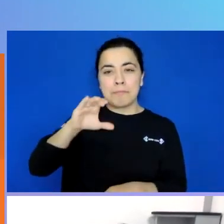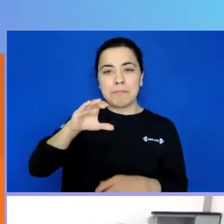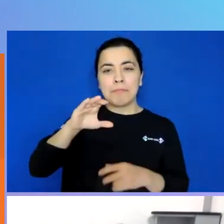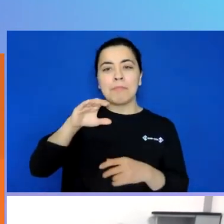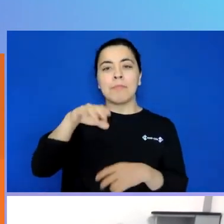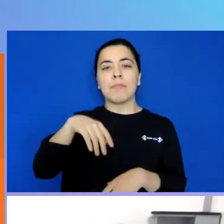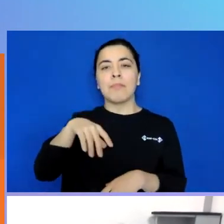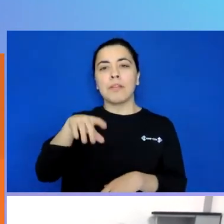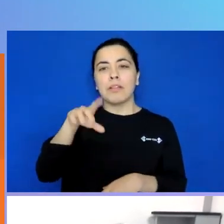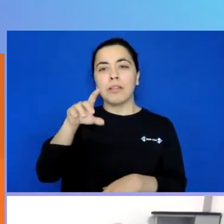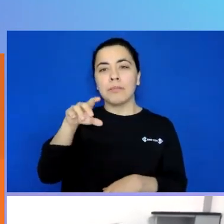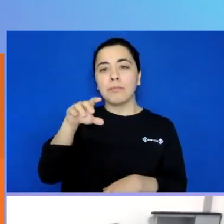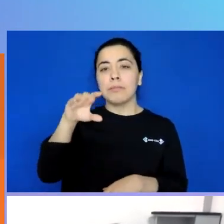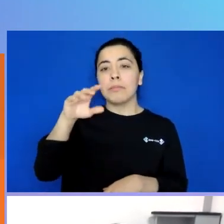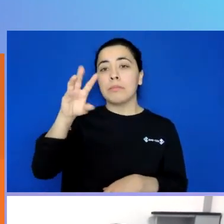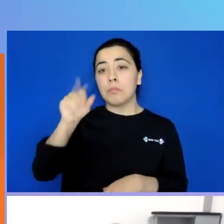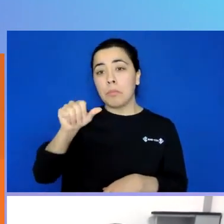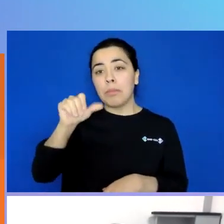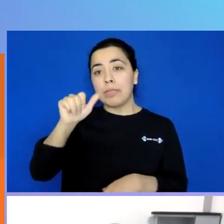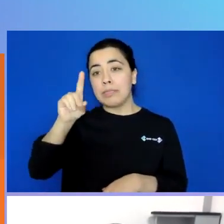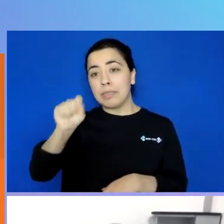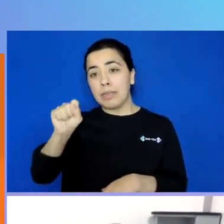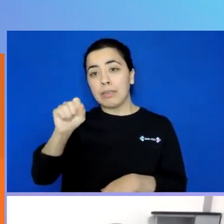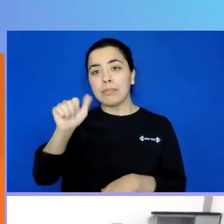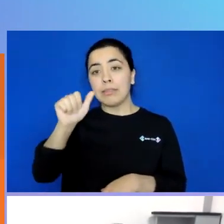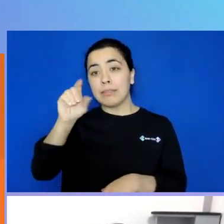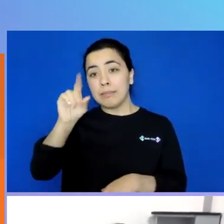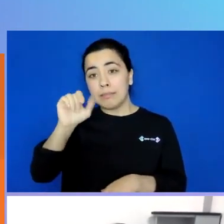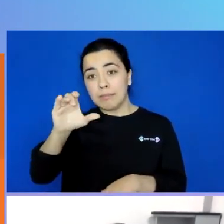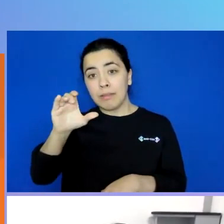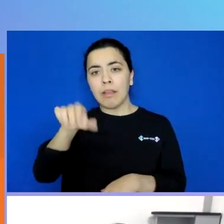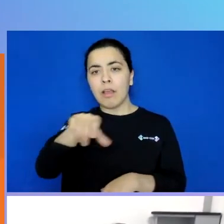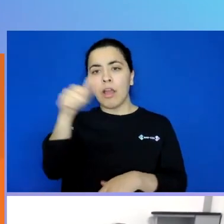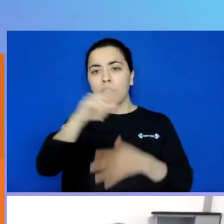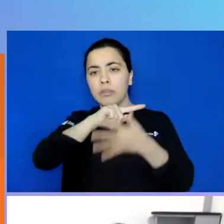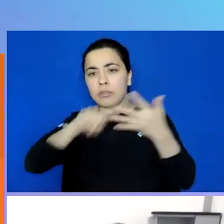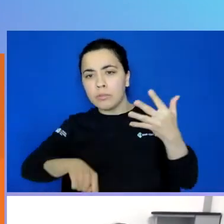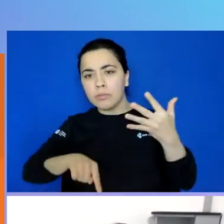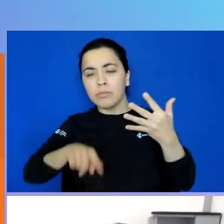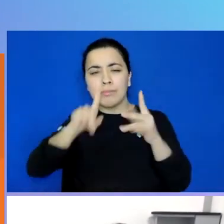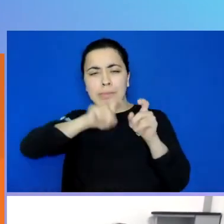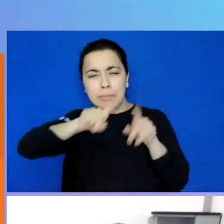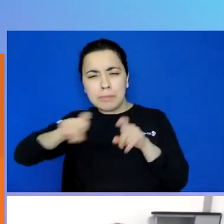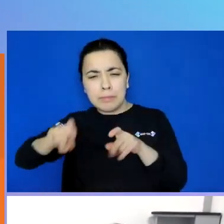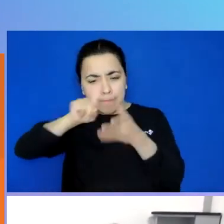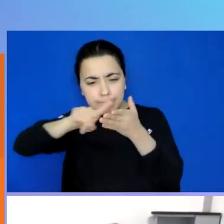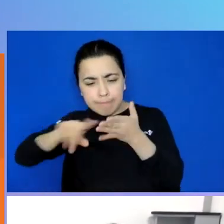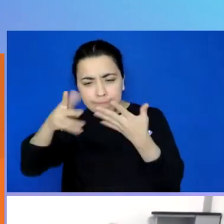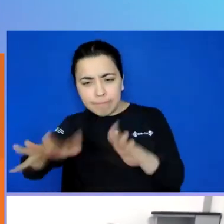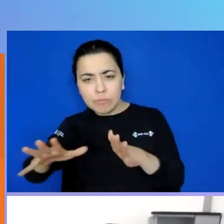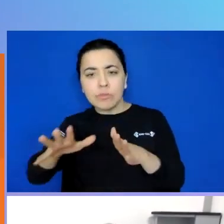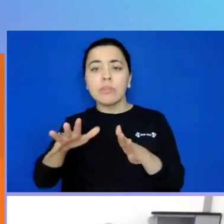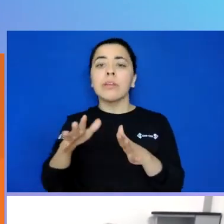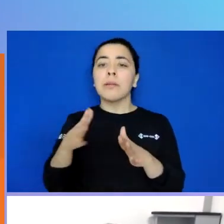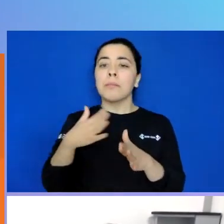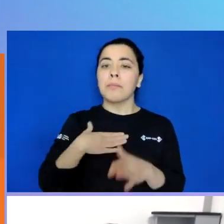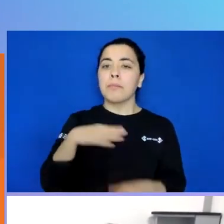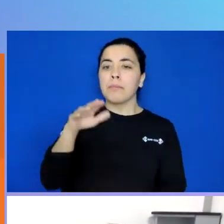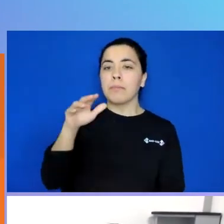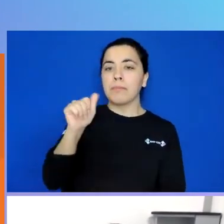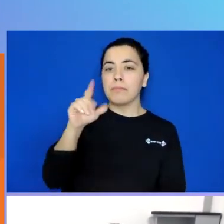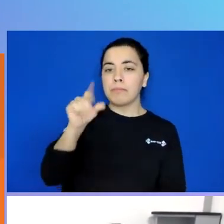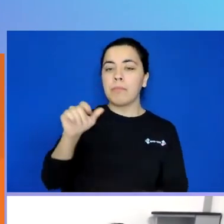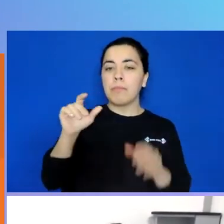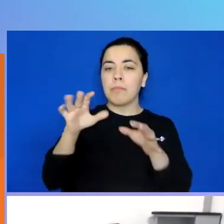the Accessible Document Specialist exams. And I've also gotten my ADA coordinator